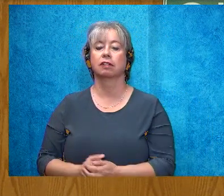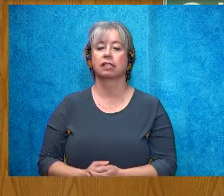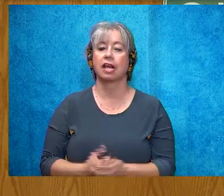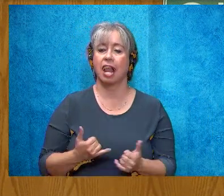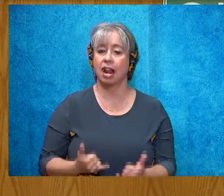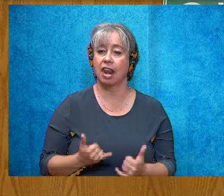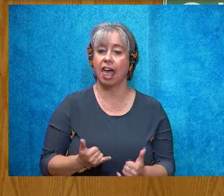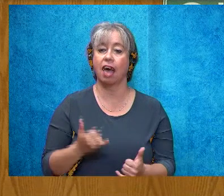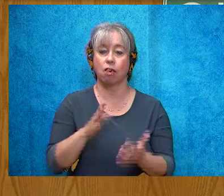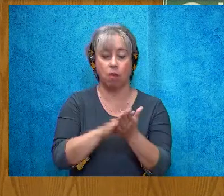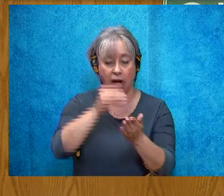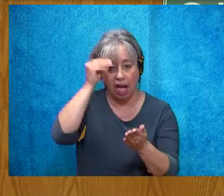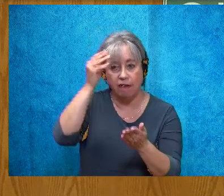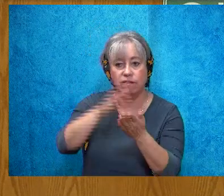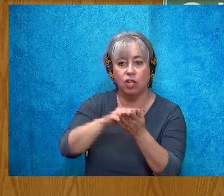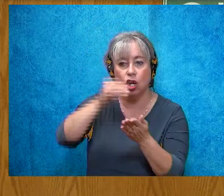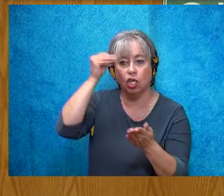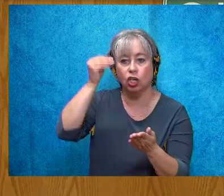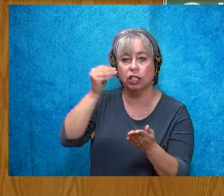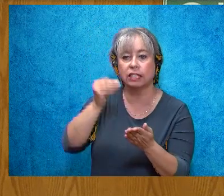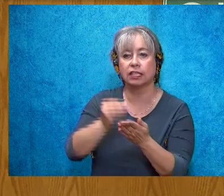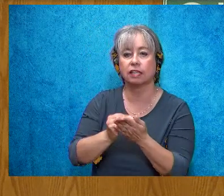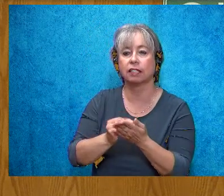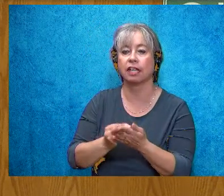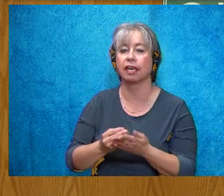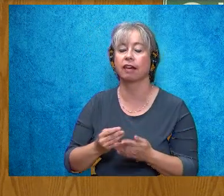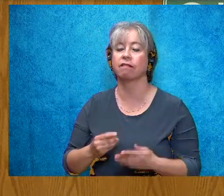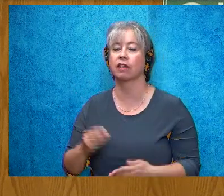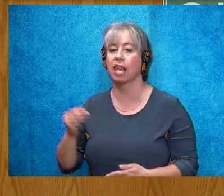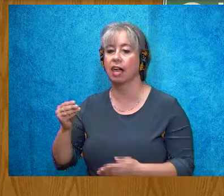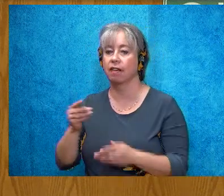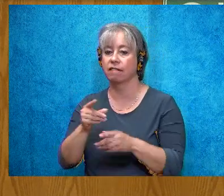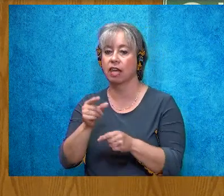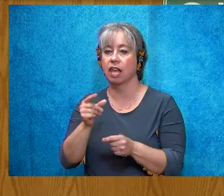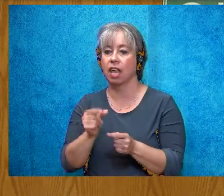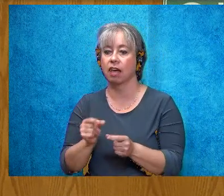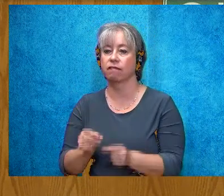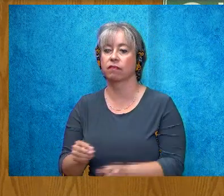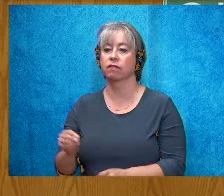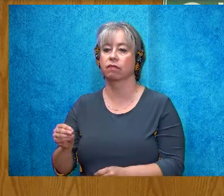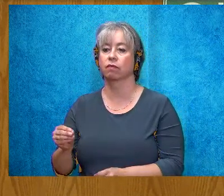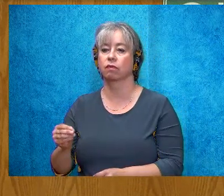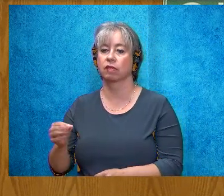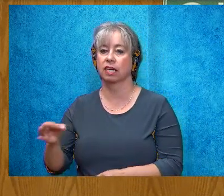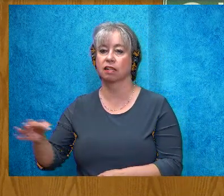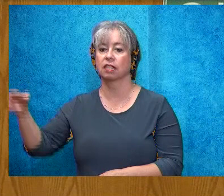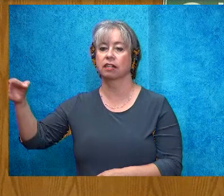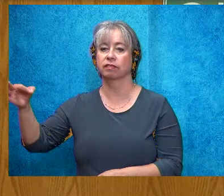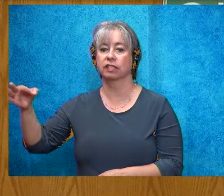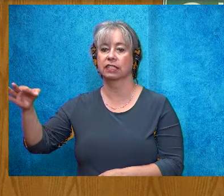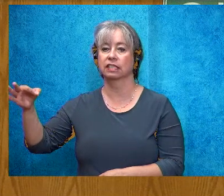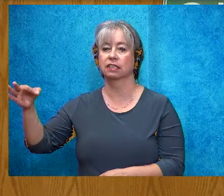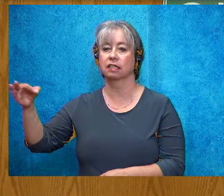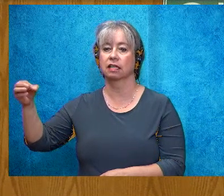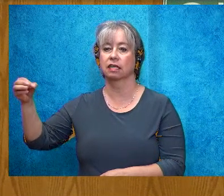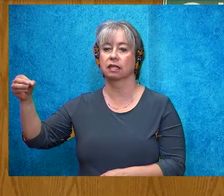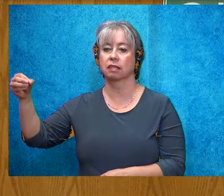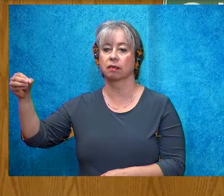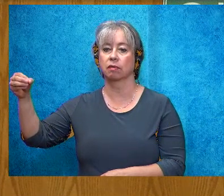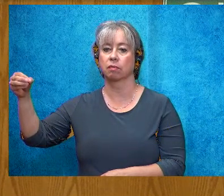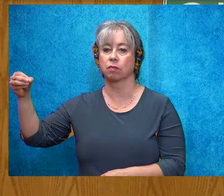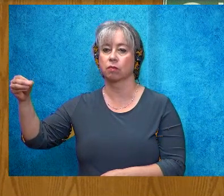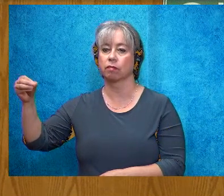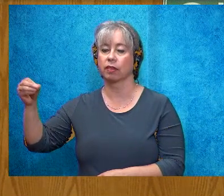thought that if I lifted up this ball and I hit the ball into there and this constant reaction would happen, it would just keep